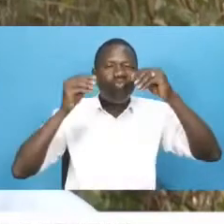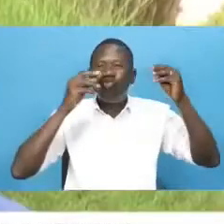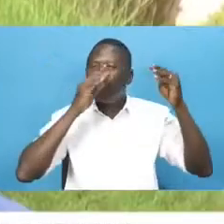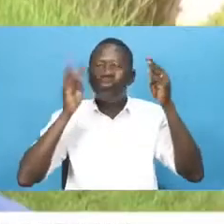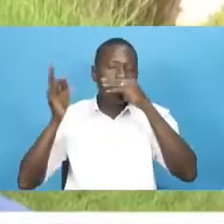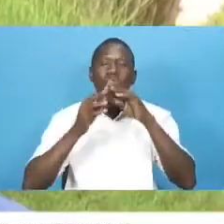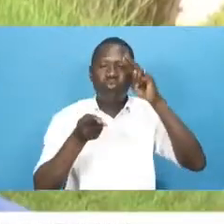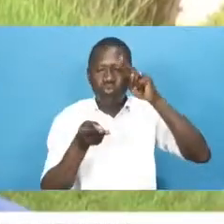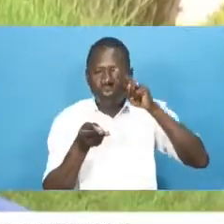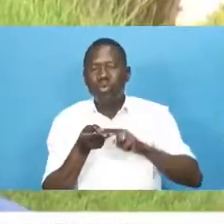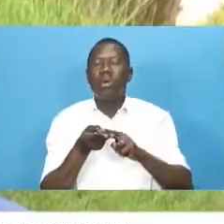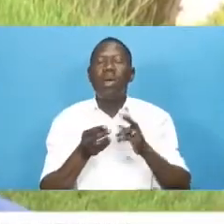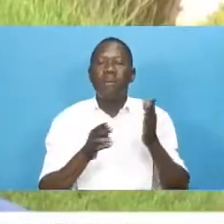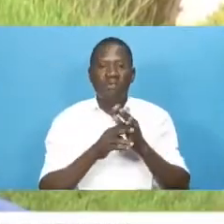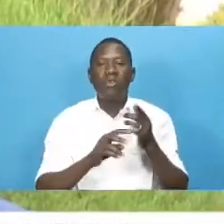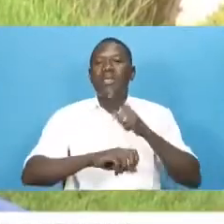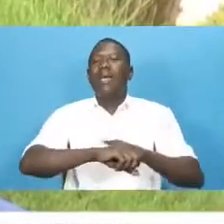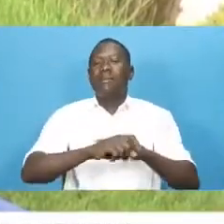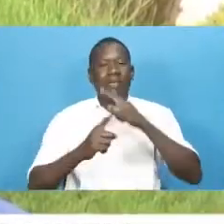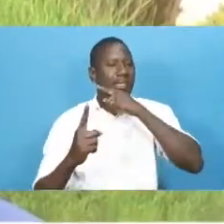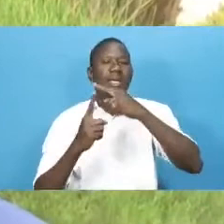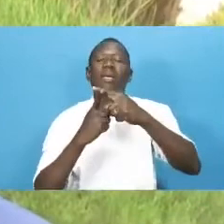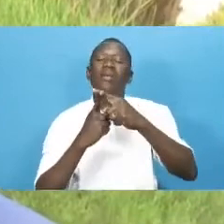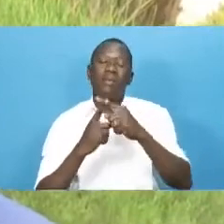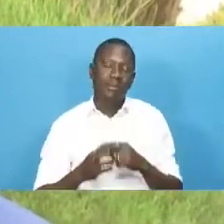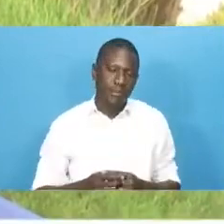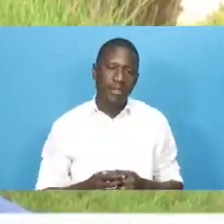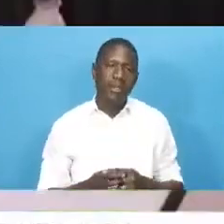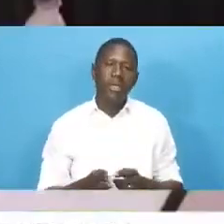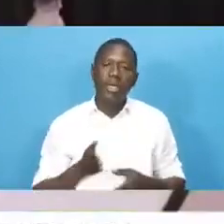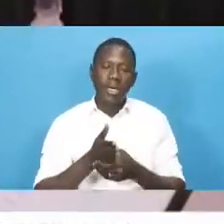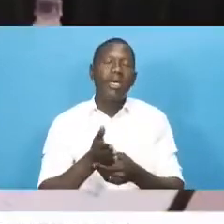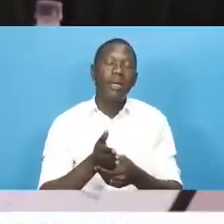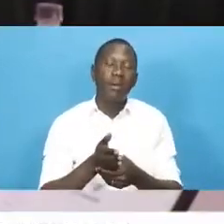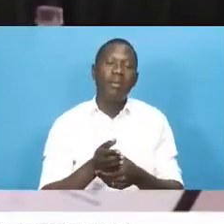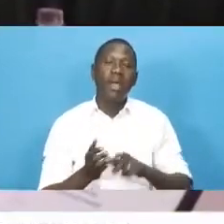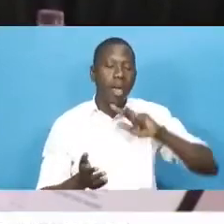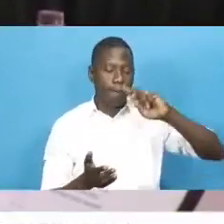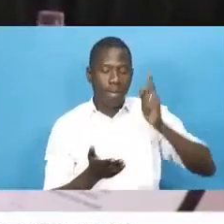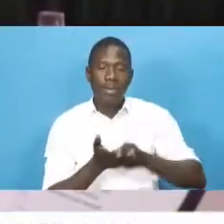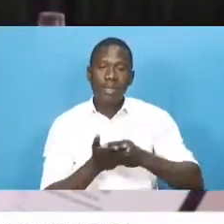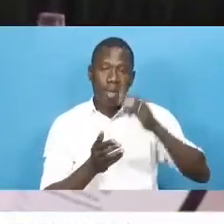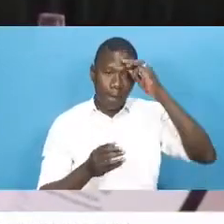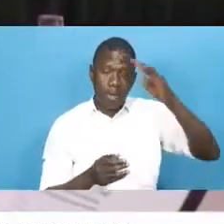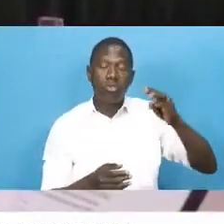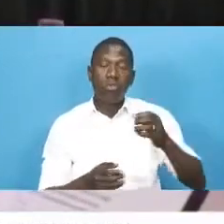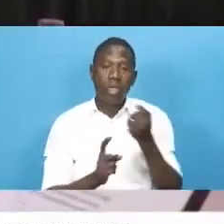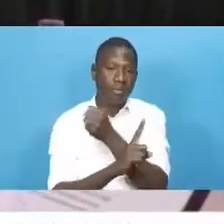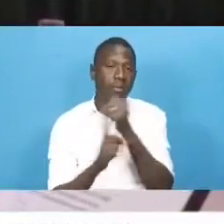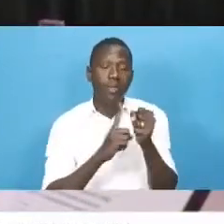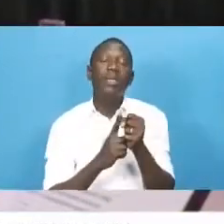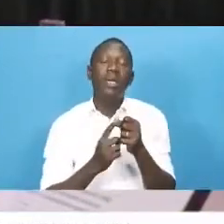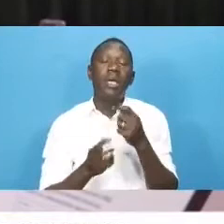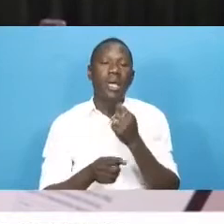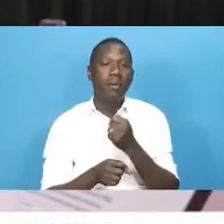timeline. Alhaji Manjang, the Deputy Permanent Secretary, Ministry of Environment, said the Gambia commits to a 47% reduction in